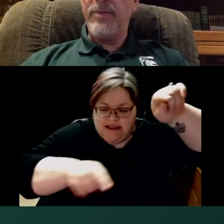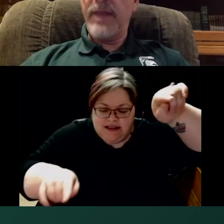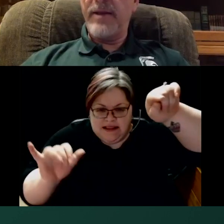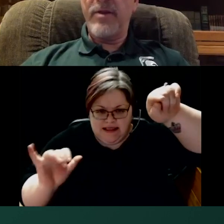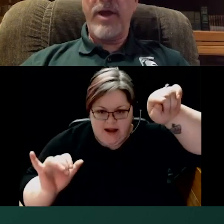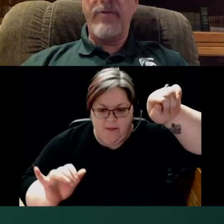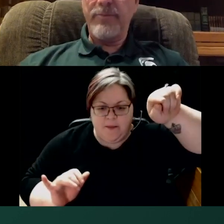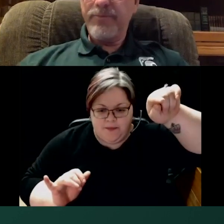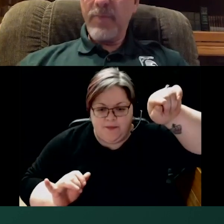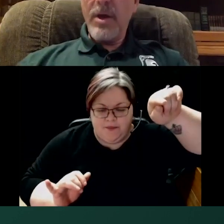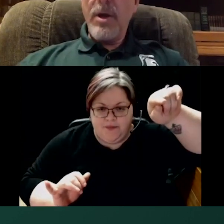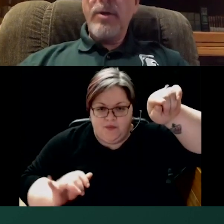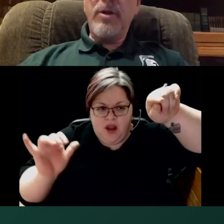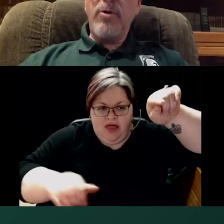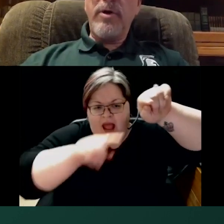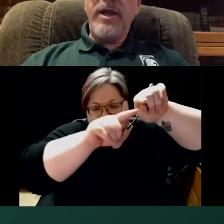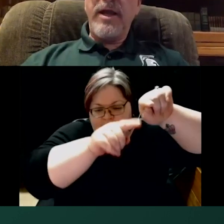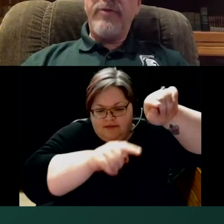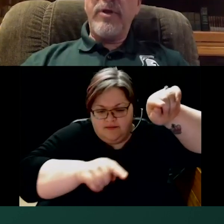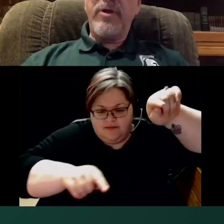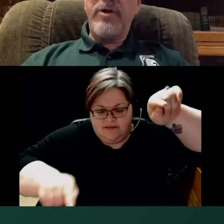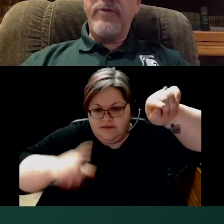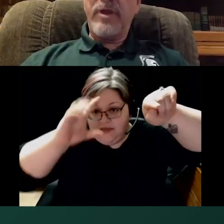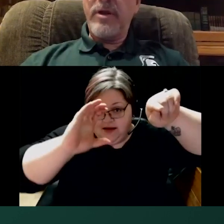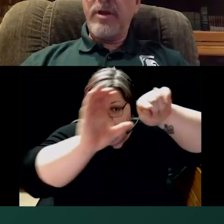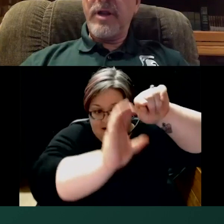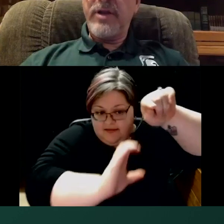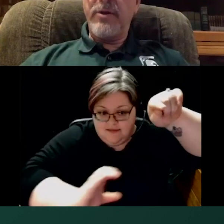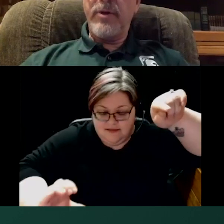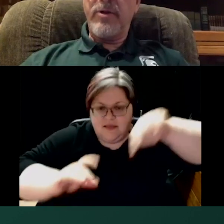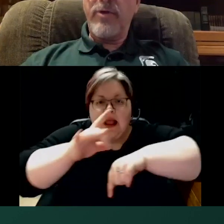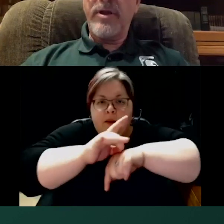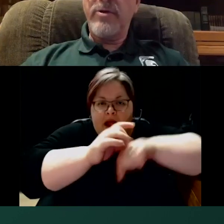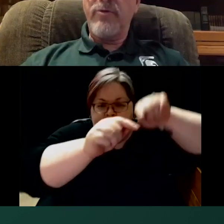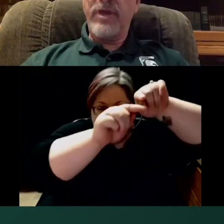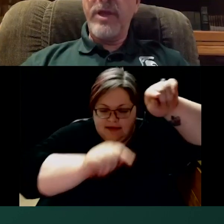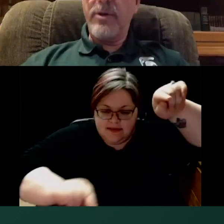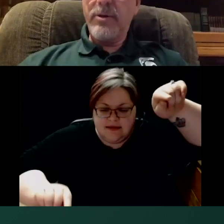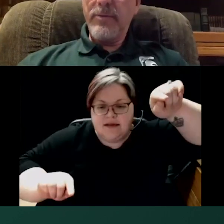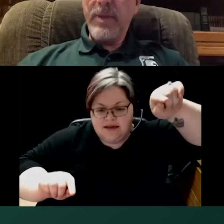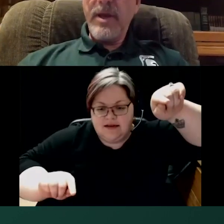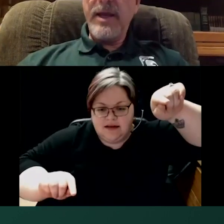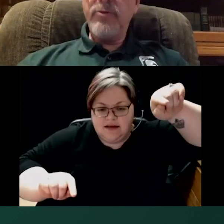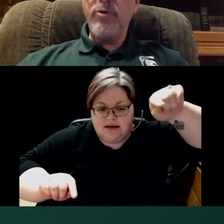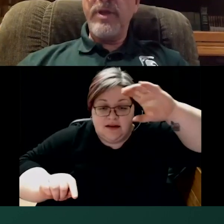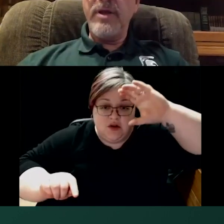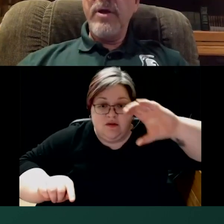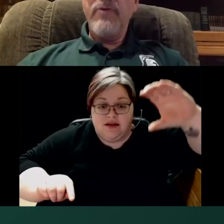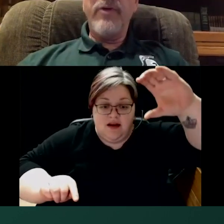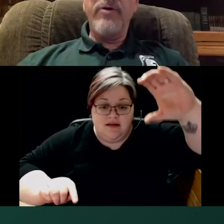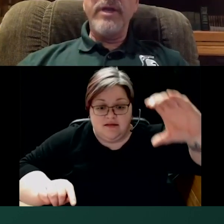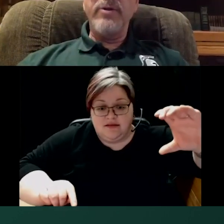and the planets travel. So if the sun is set here, there's a crescent over here, it will